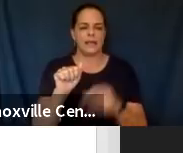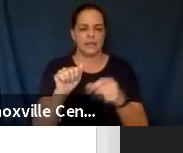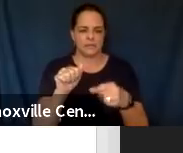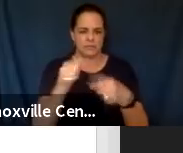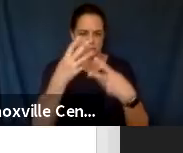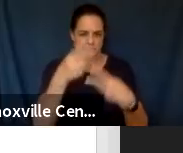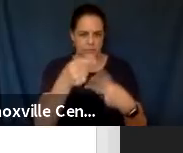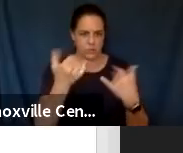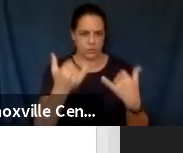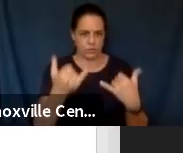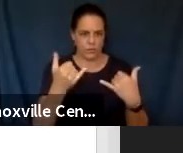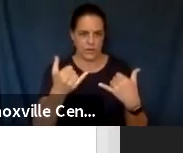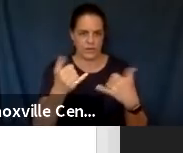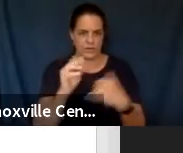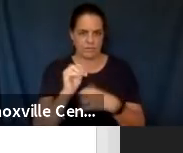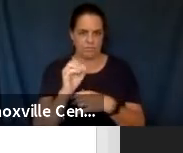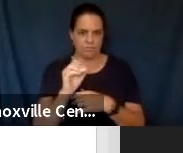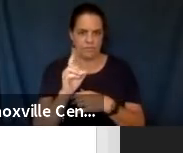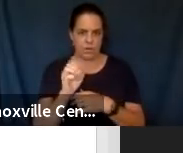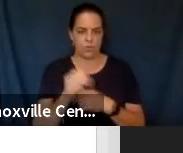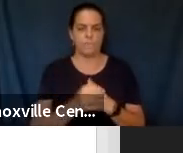mode.